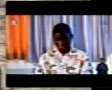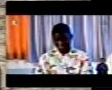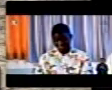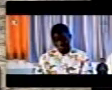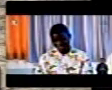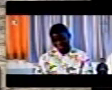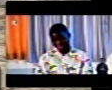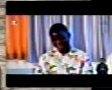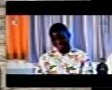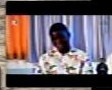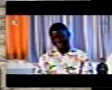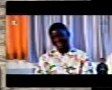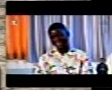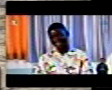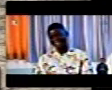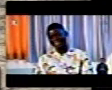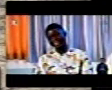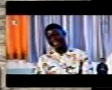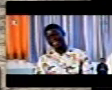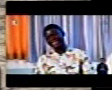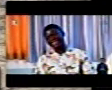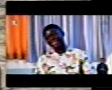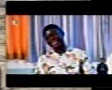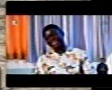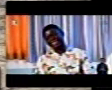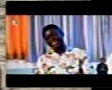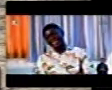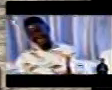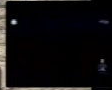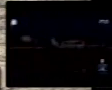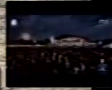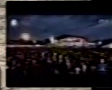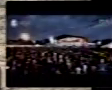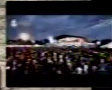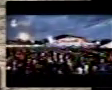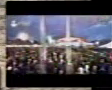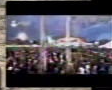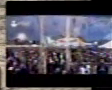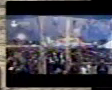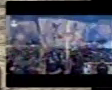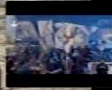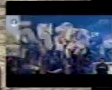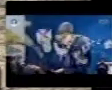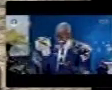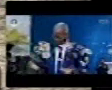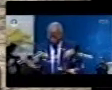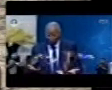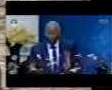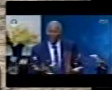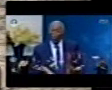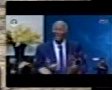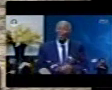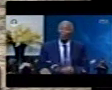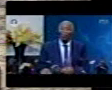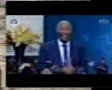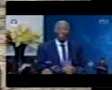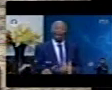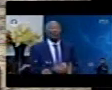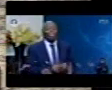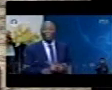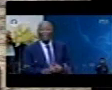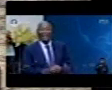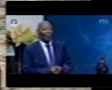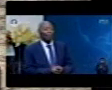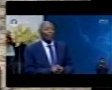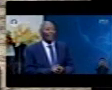give it to another person. And then you will see, now my cousin is riding jeep. I am begging, please help me to